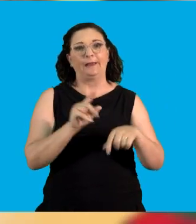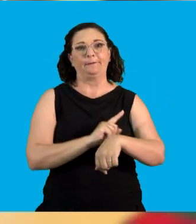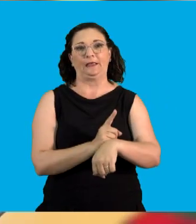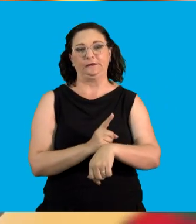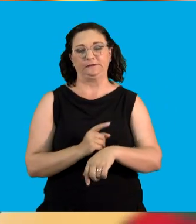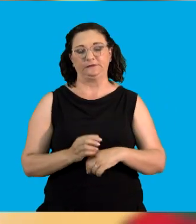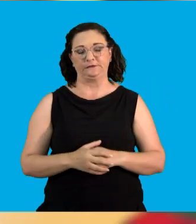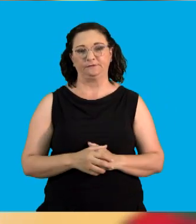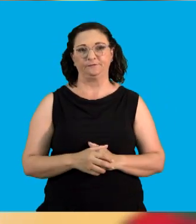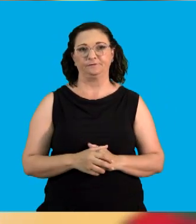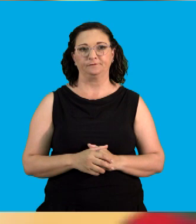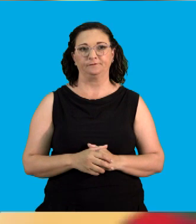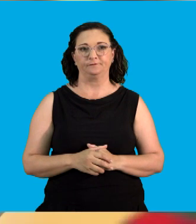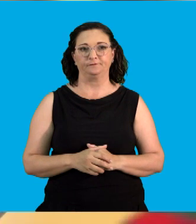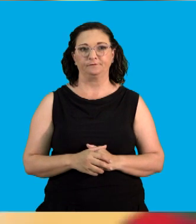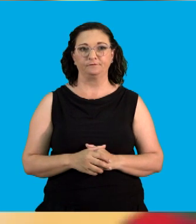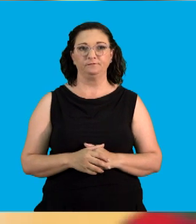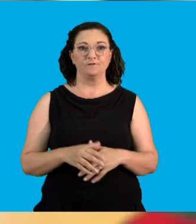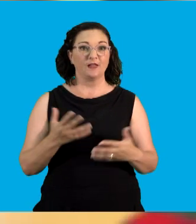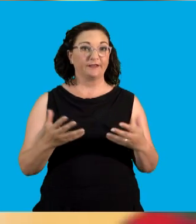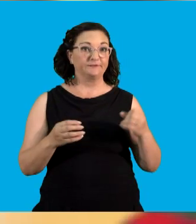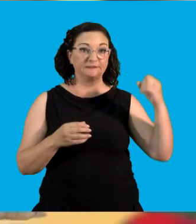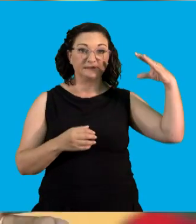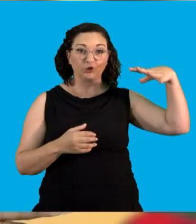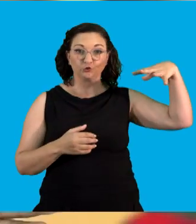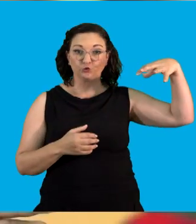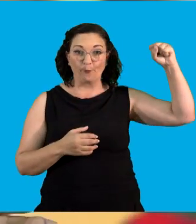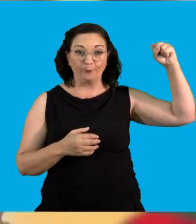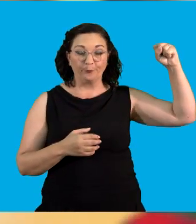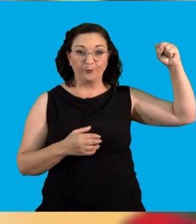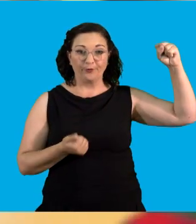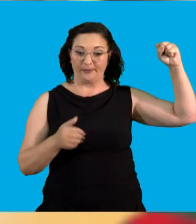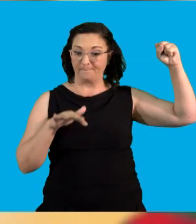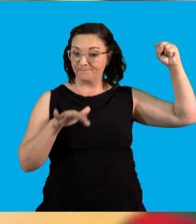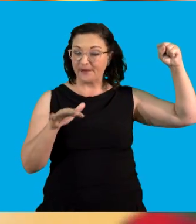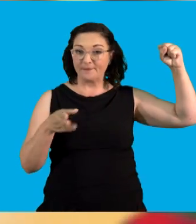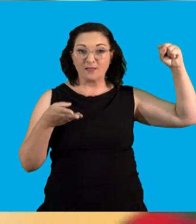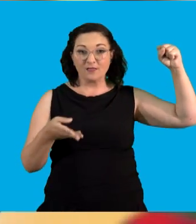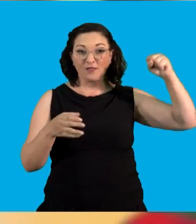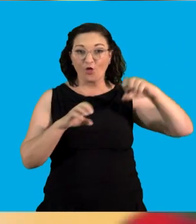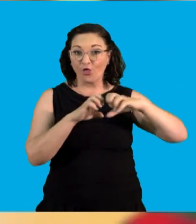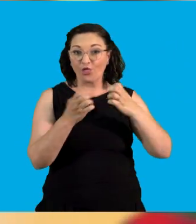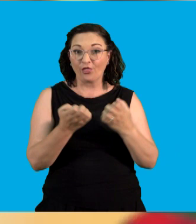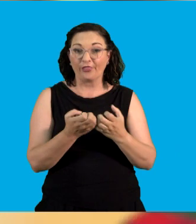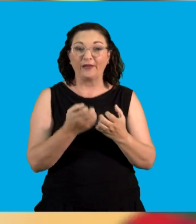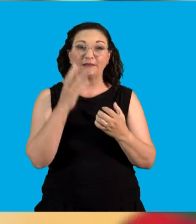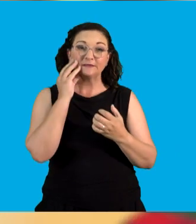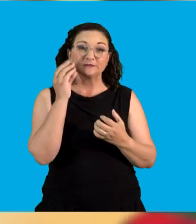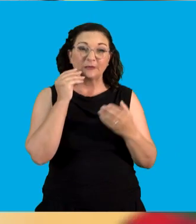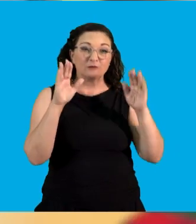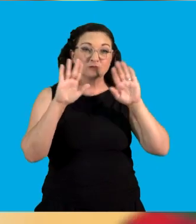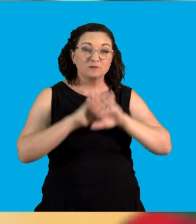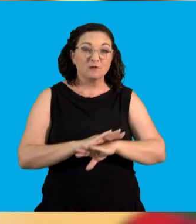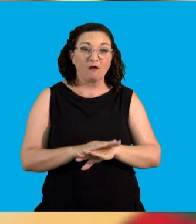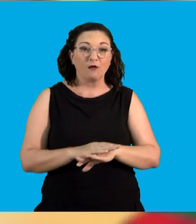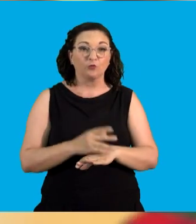is the reason why we are saying that if the sun was to stop giving off light, we as the people who are on Earth, we will experience